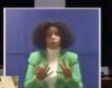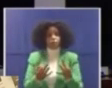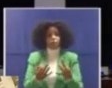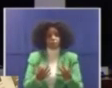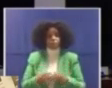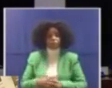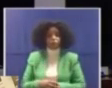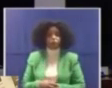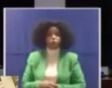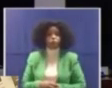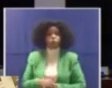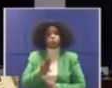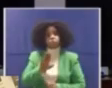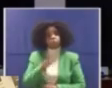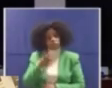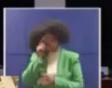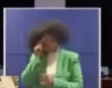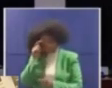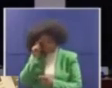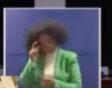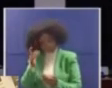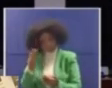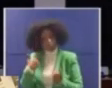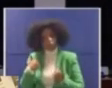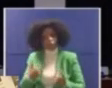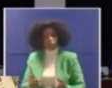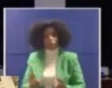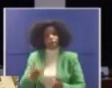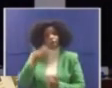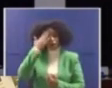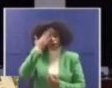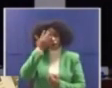Honorable Meshoe, I know that at the moment,